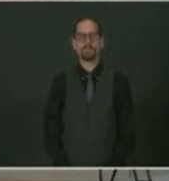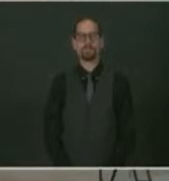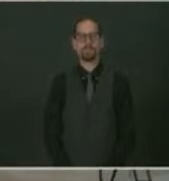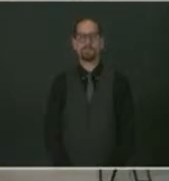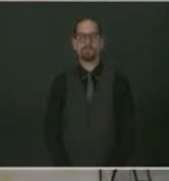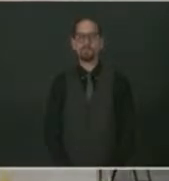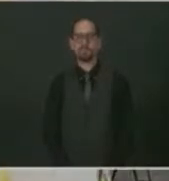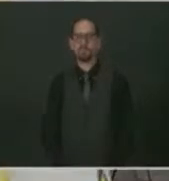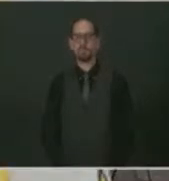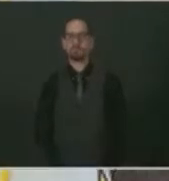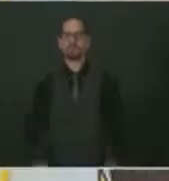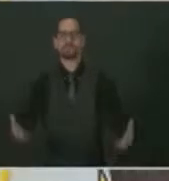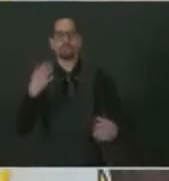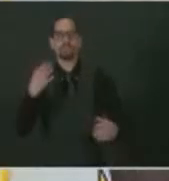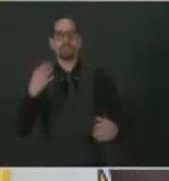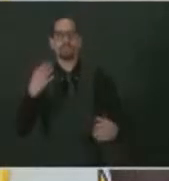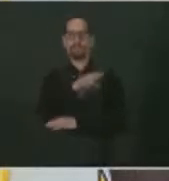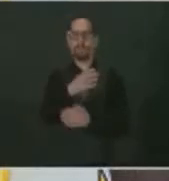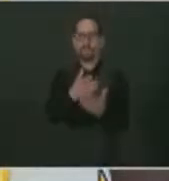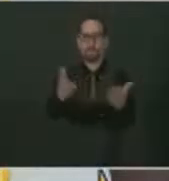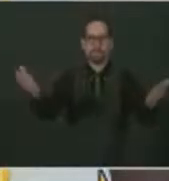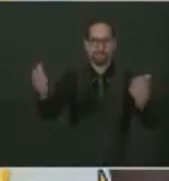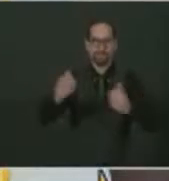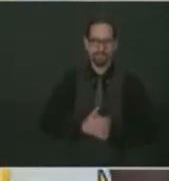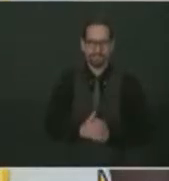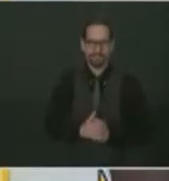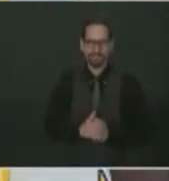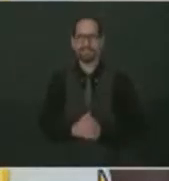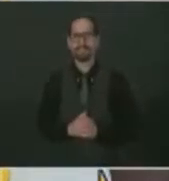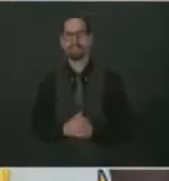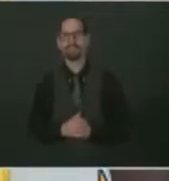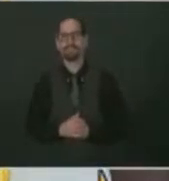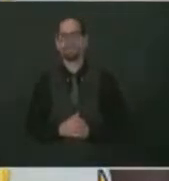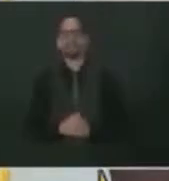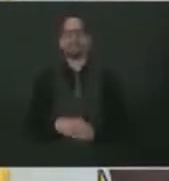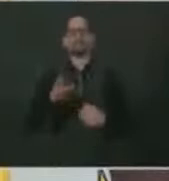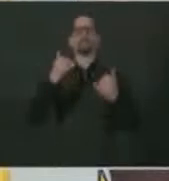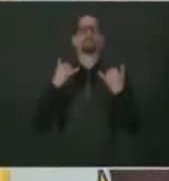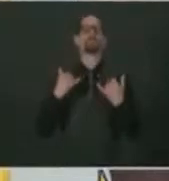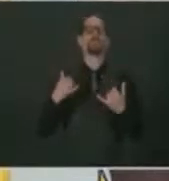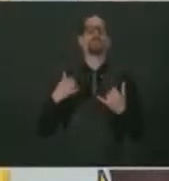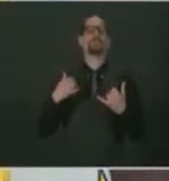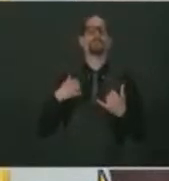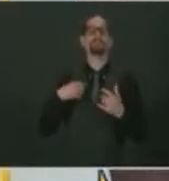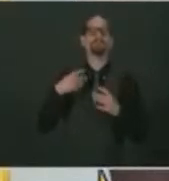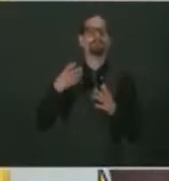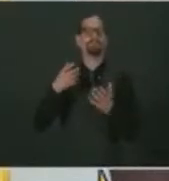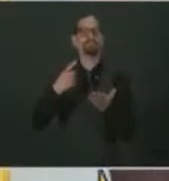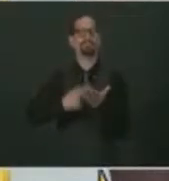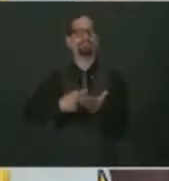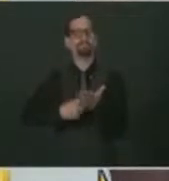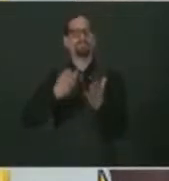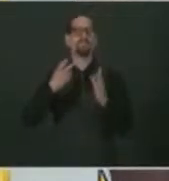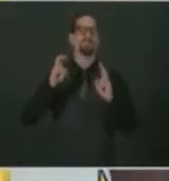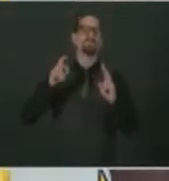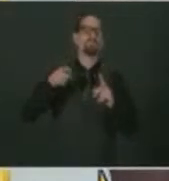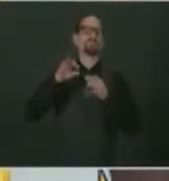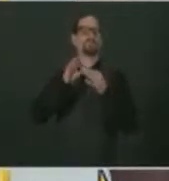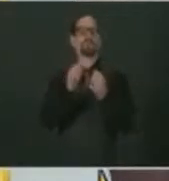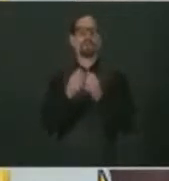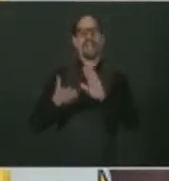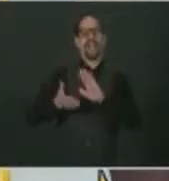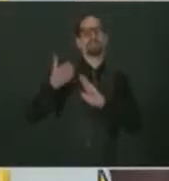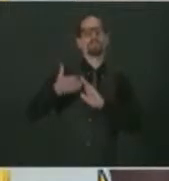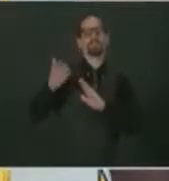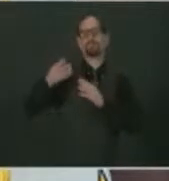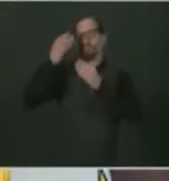So good afternoon, everyone. I'm going to give a logistics and operations update following up on the overview offered by Dr. Alexander Scott. As